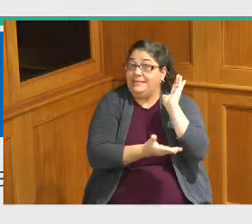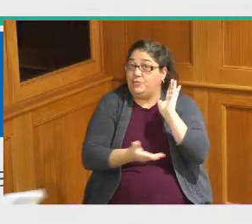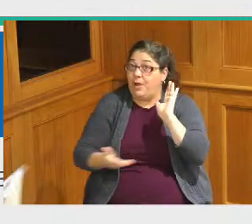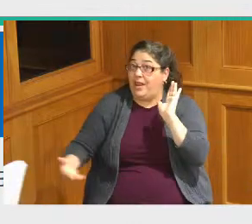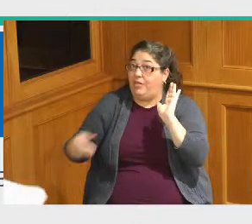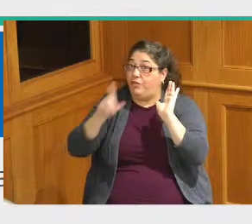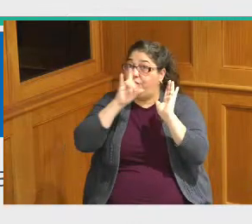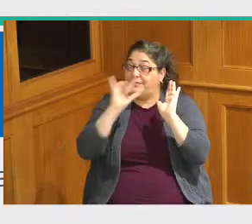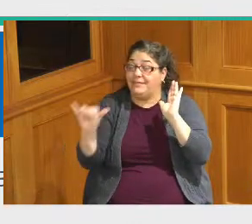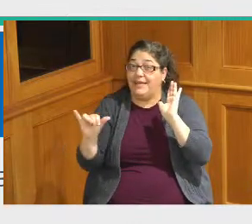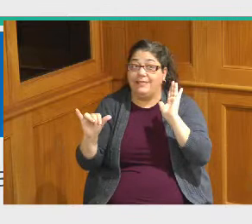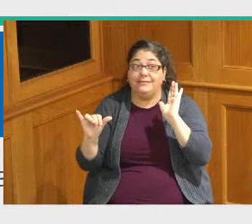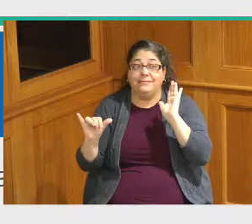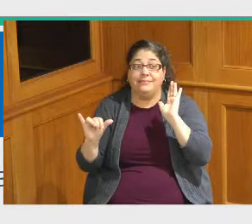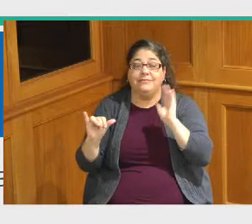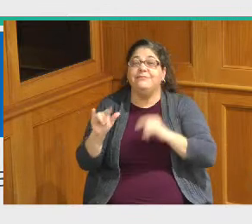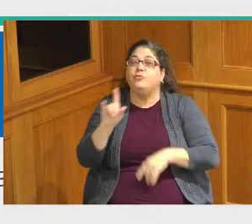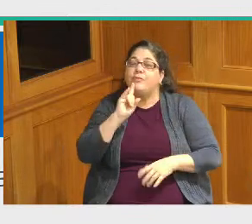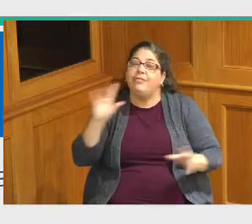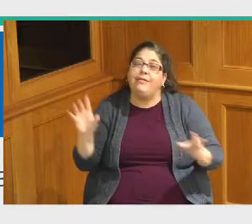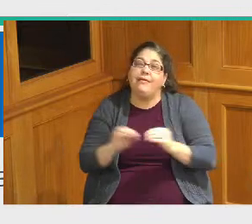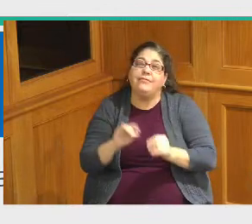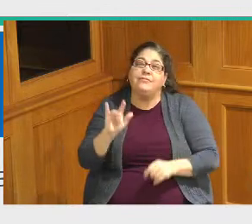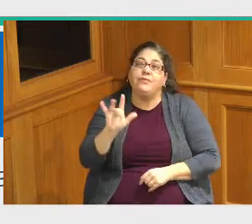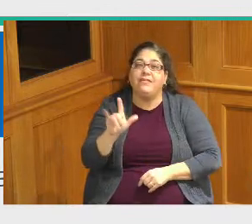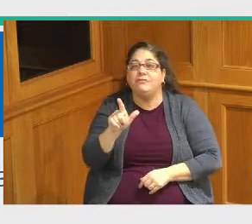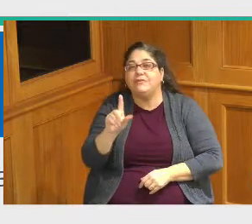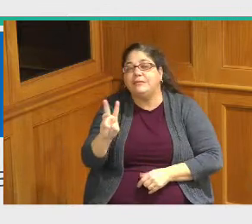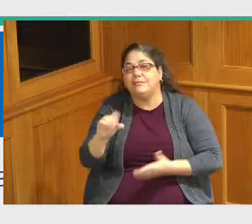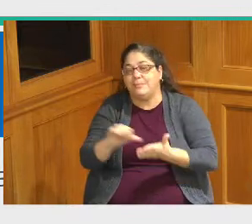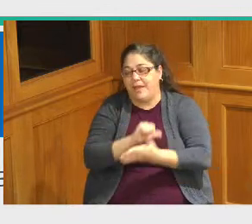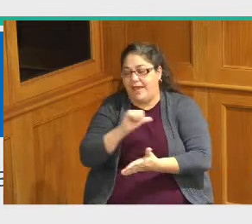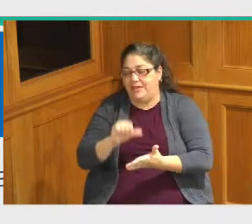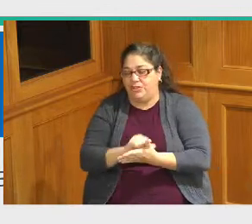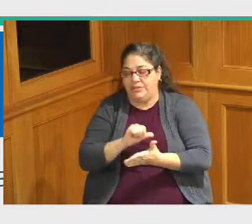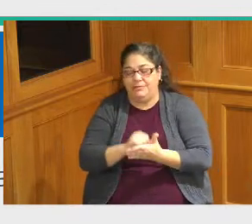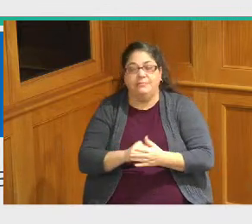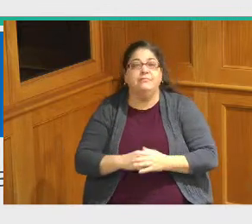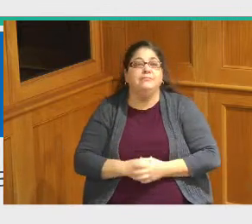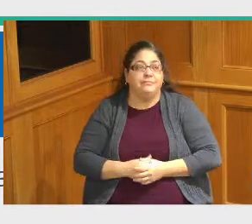it's 26 pages. It goes in every